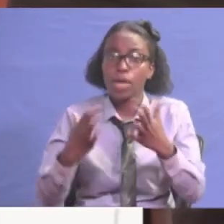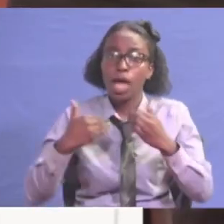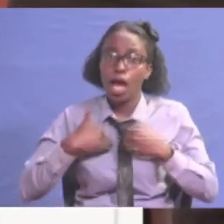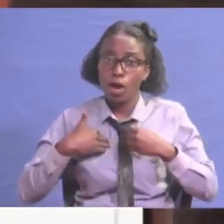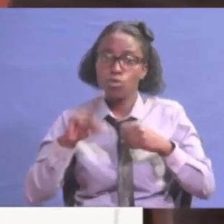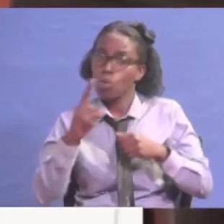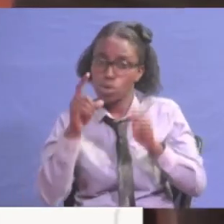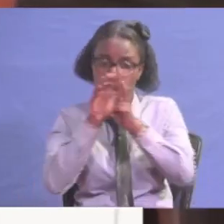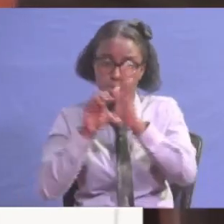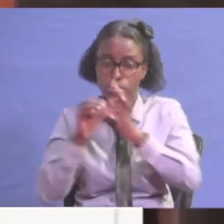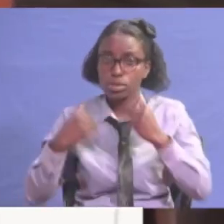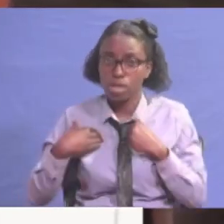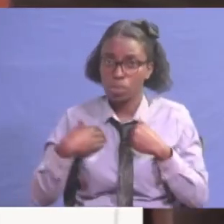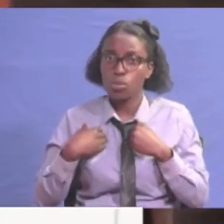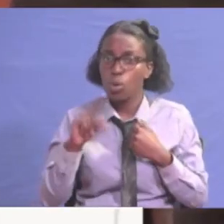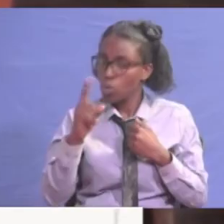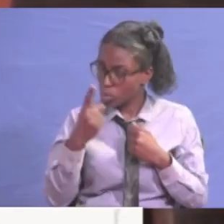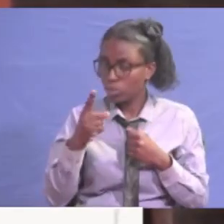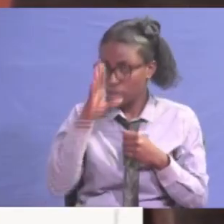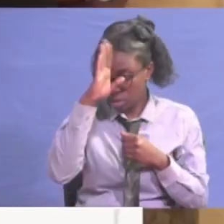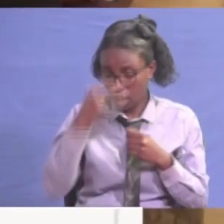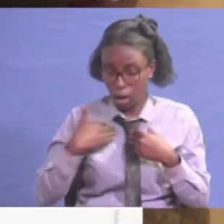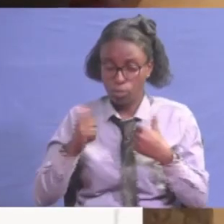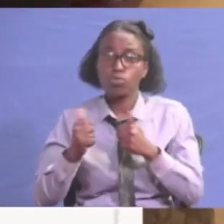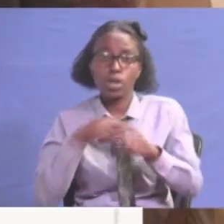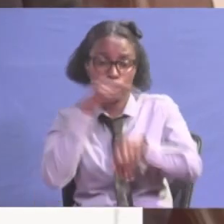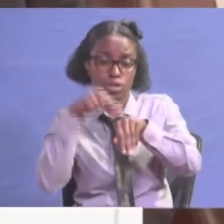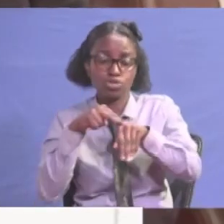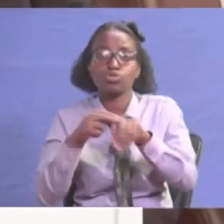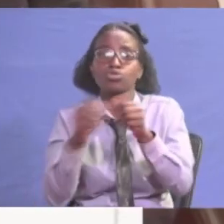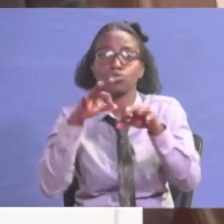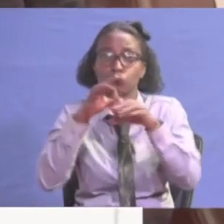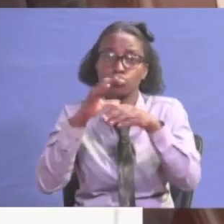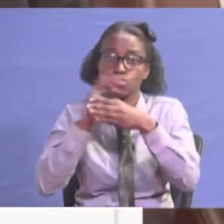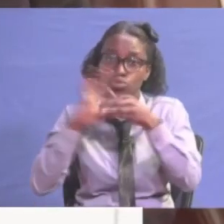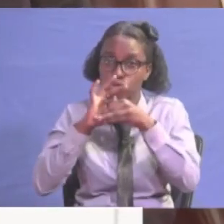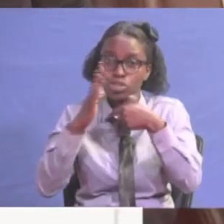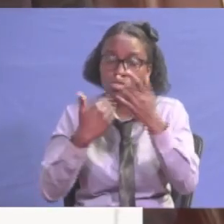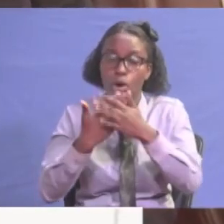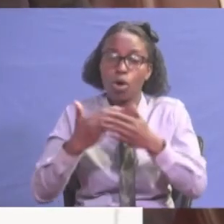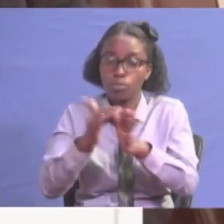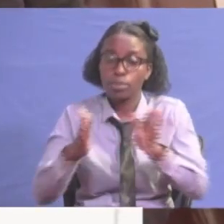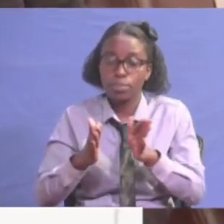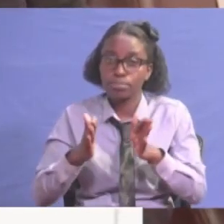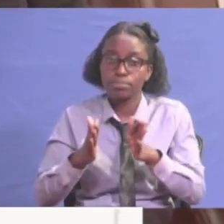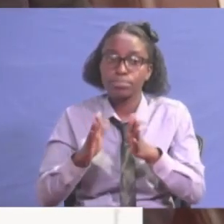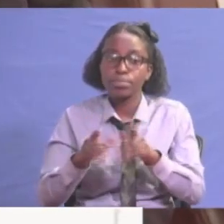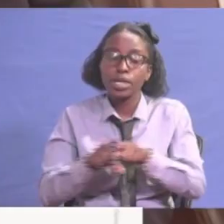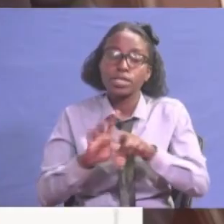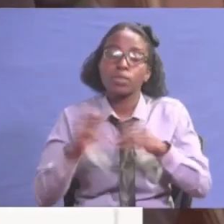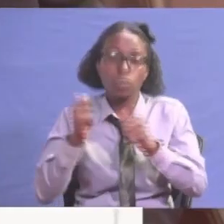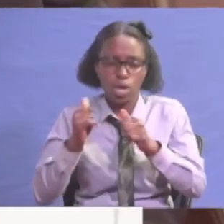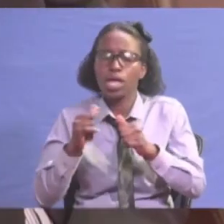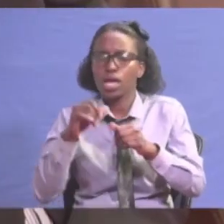promoting ethnic discrimination and undermining national unity through divisive public statement, contradicting government policies